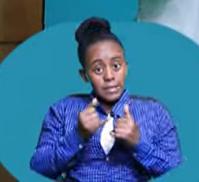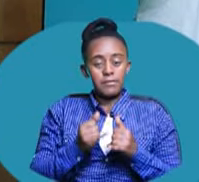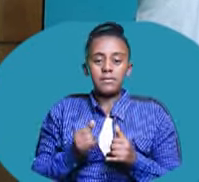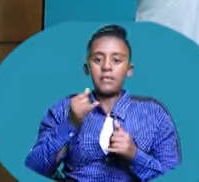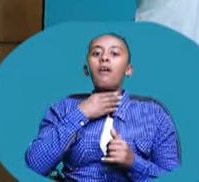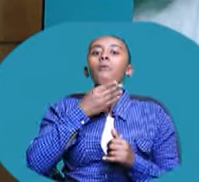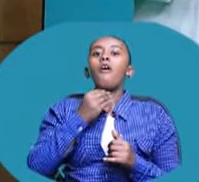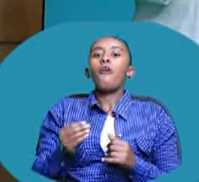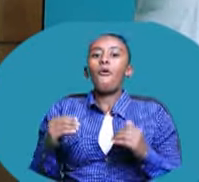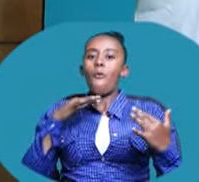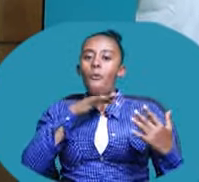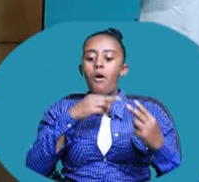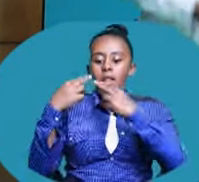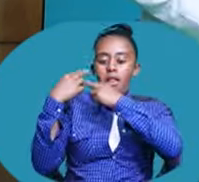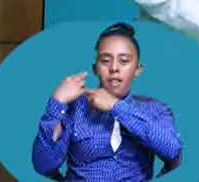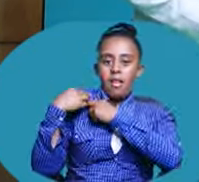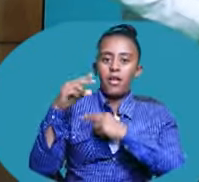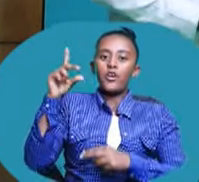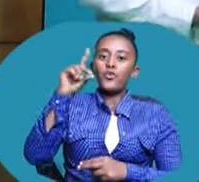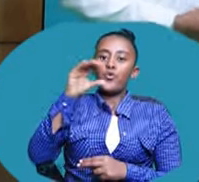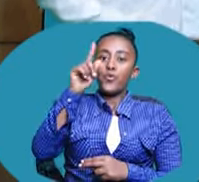Amara war leader Yekuno